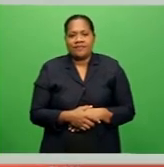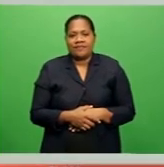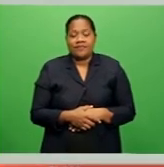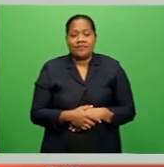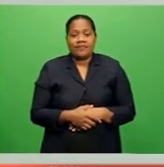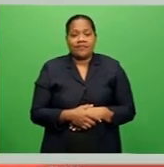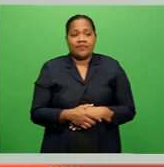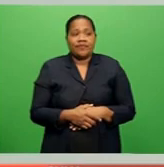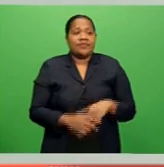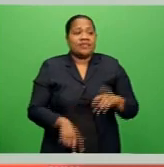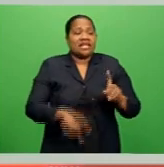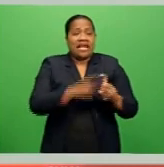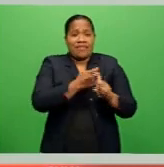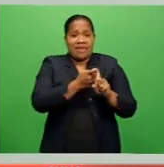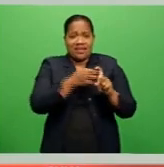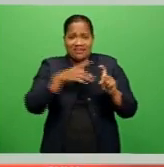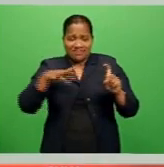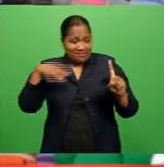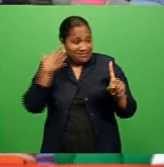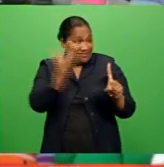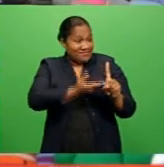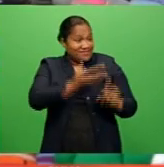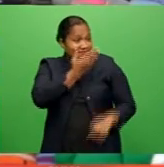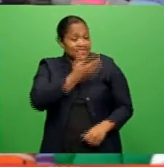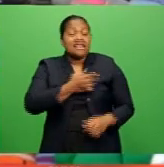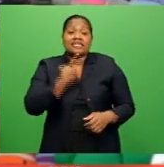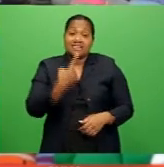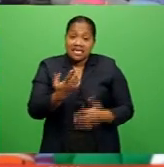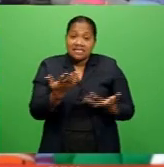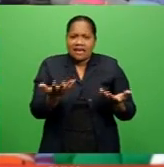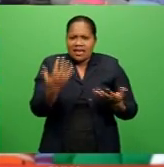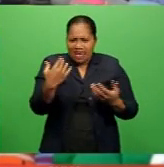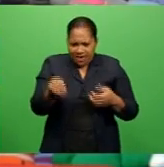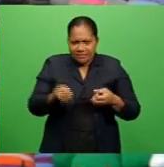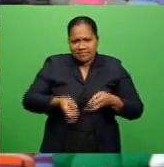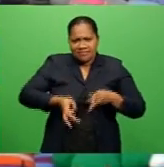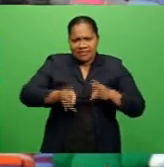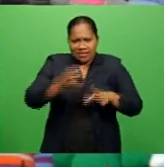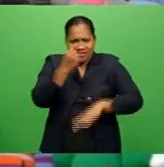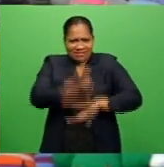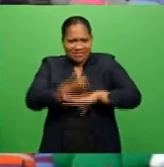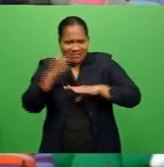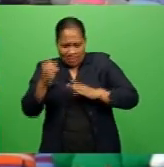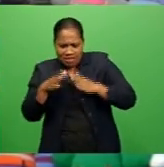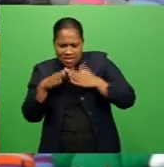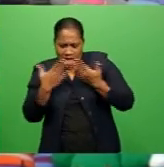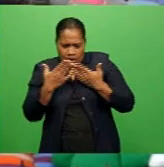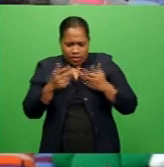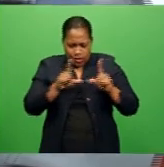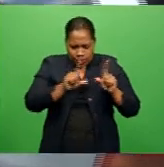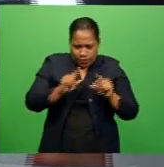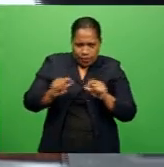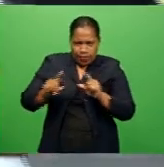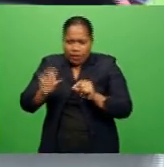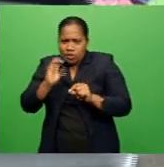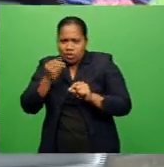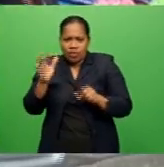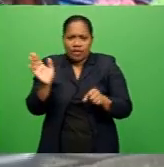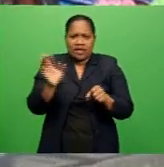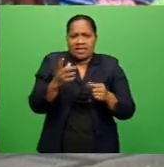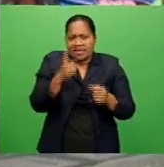Kameli Mbatiweti says these are drastic measures the government and relevant authorities are taking to cushion the impact